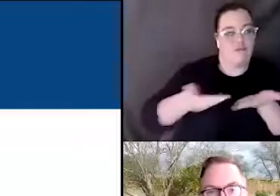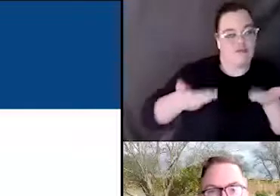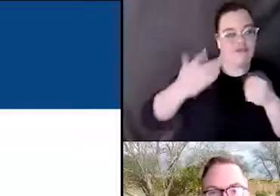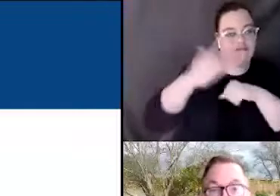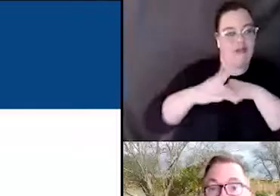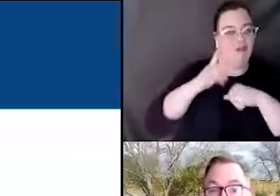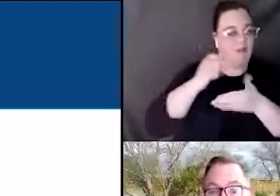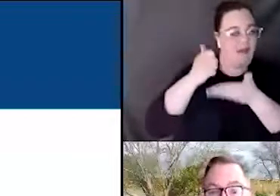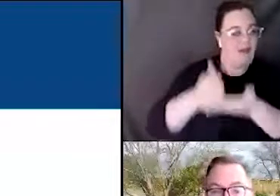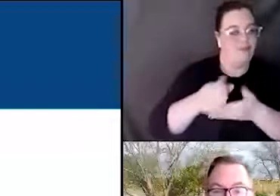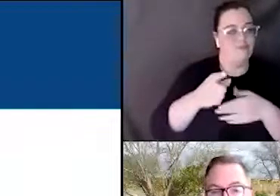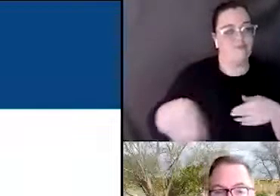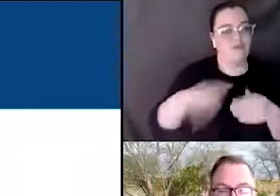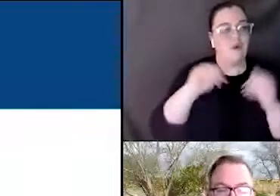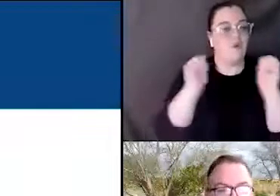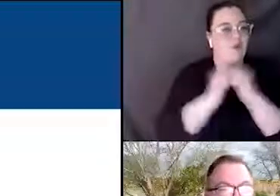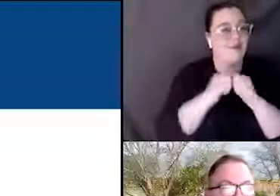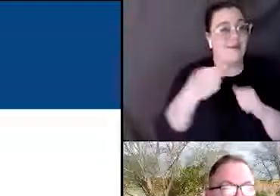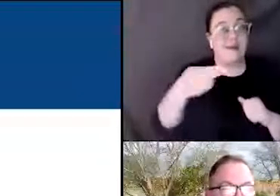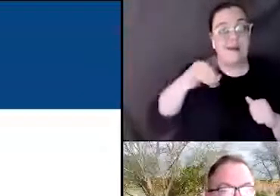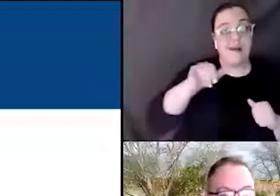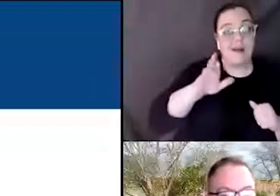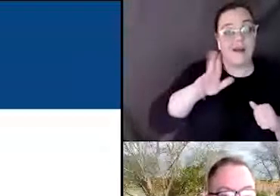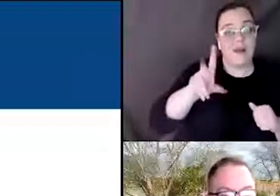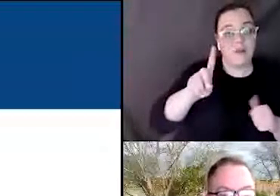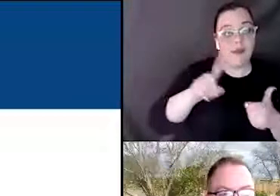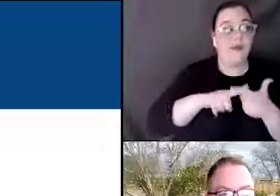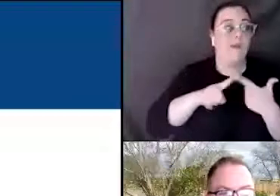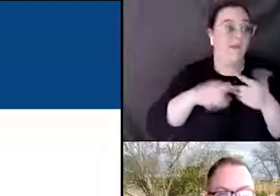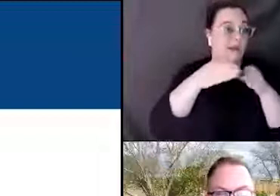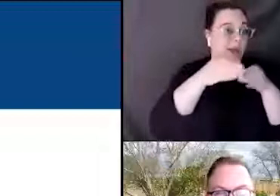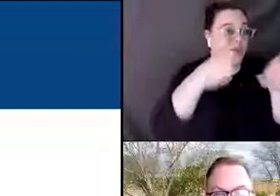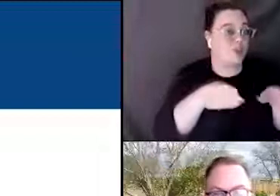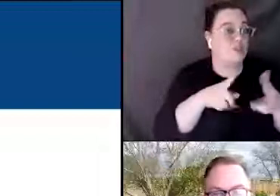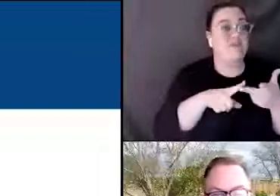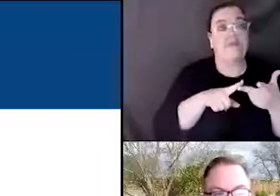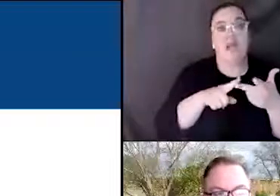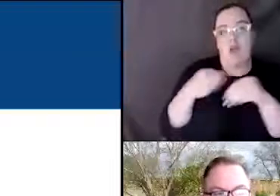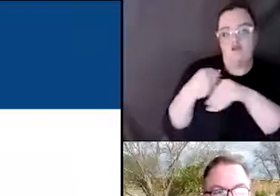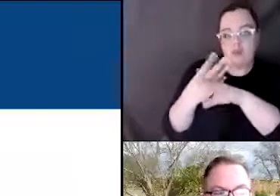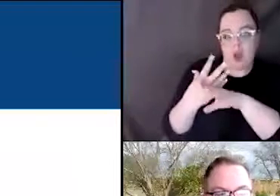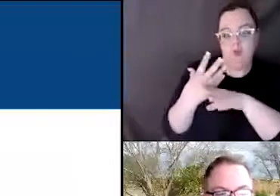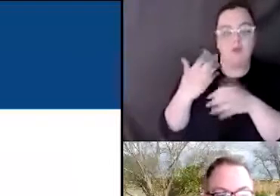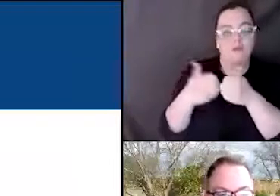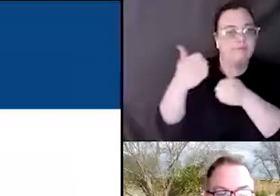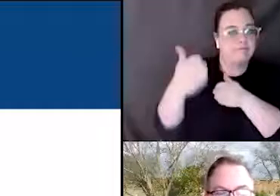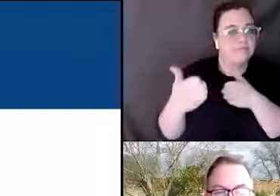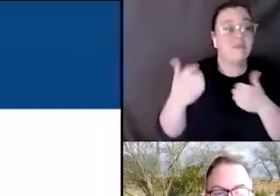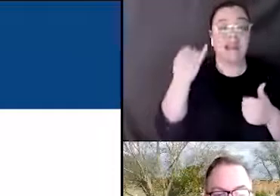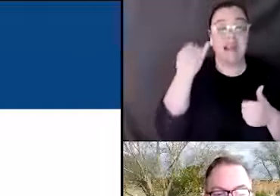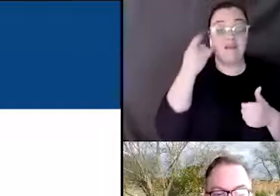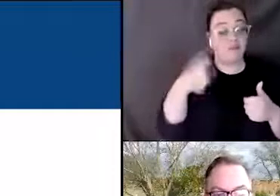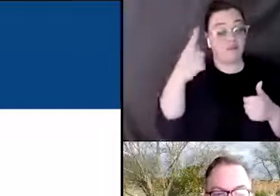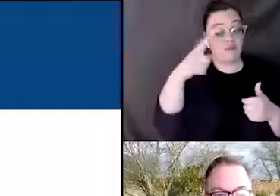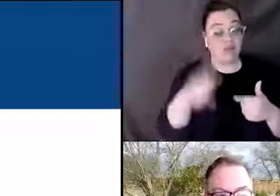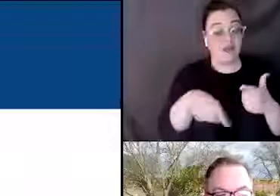with hybrid, in-person, remote type of drills. And of course, if you have any questions about drop, cover, hold on, go to